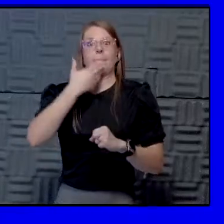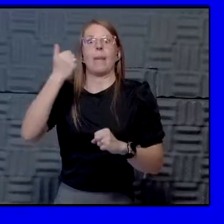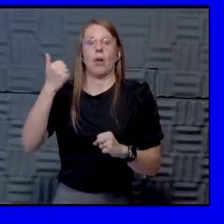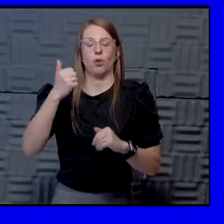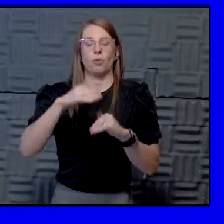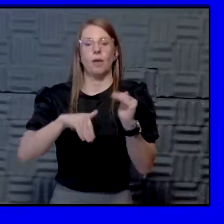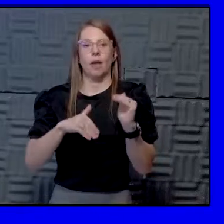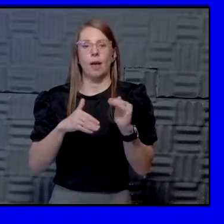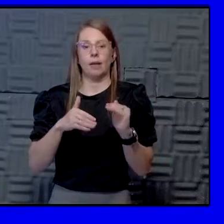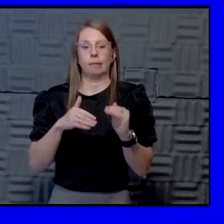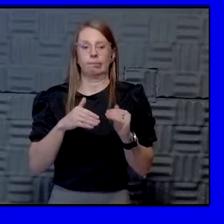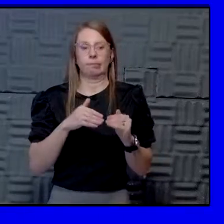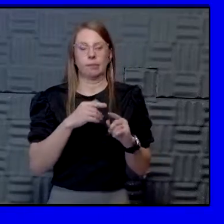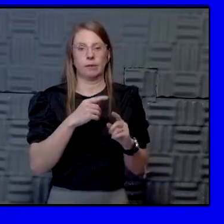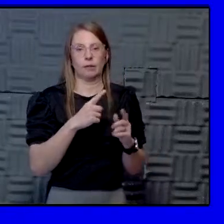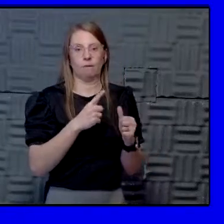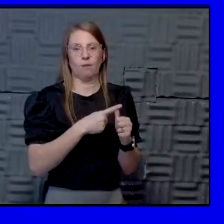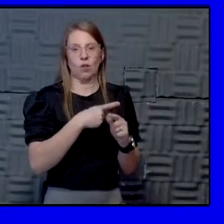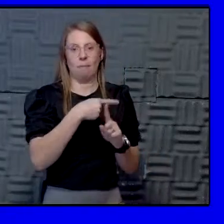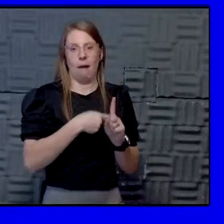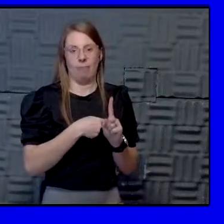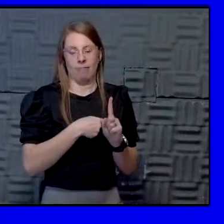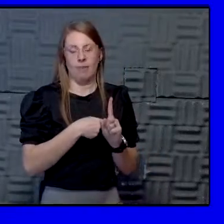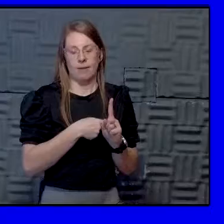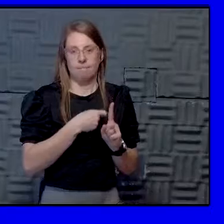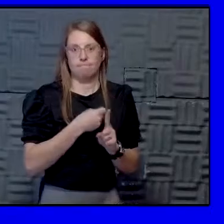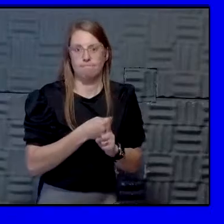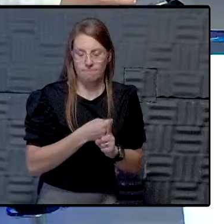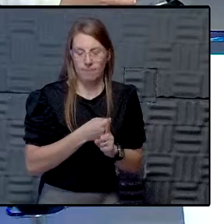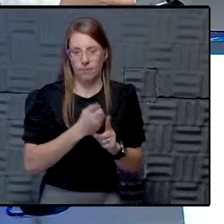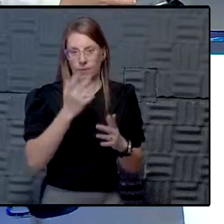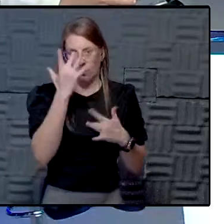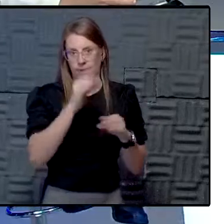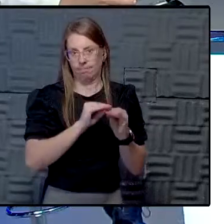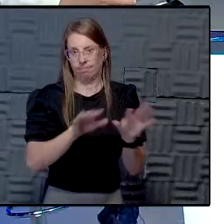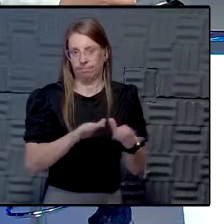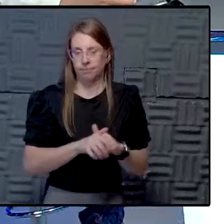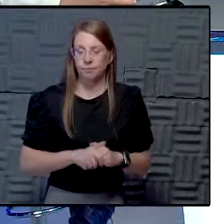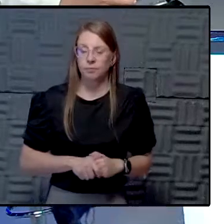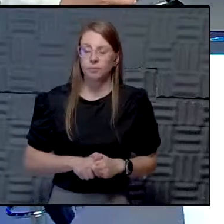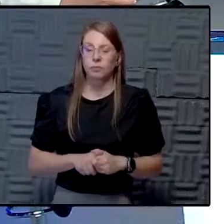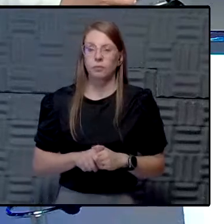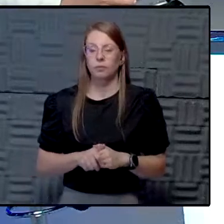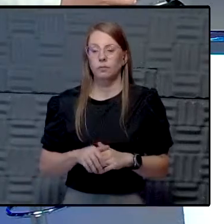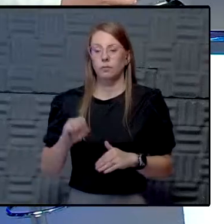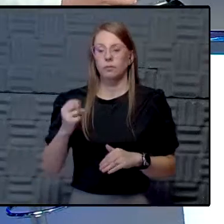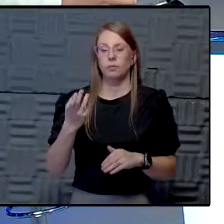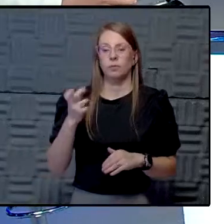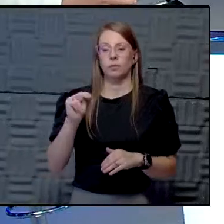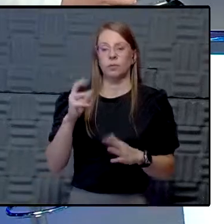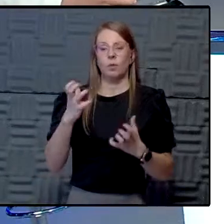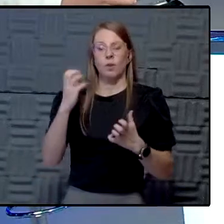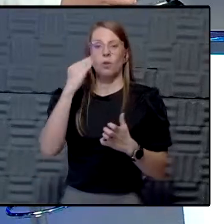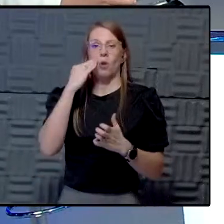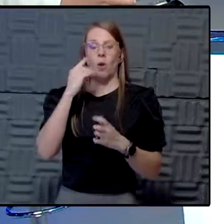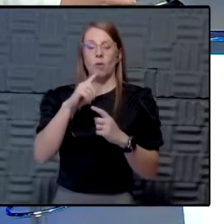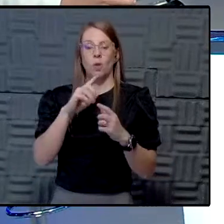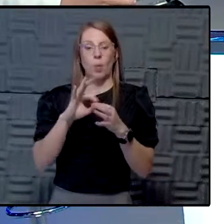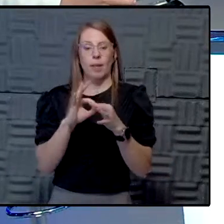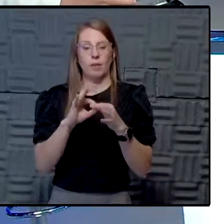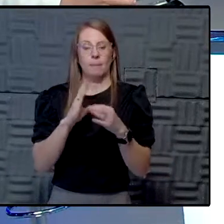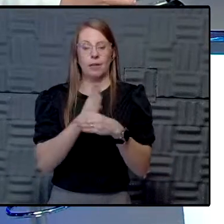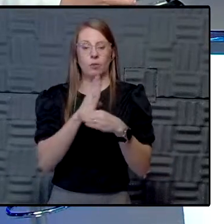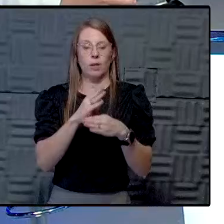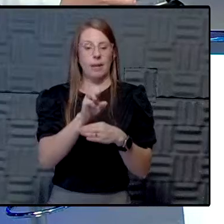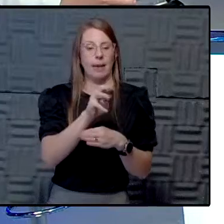than, especially in that first month. And so I think that has helped a lot as well. Okay, Sean wants to know about the relationship between